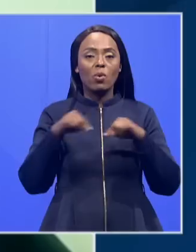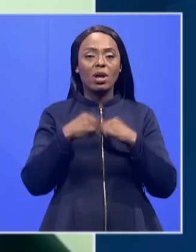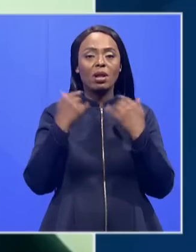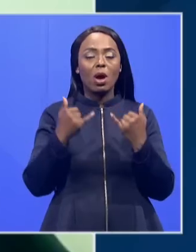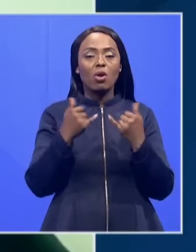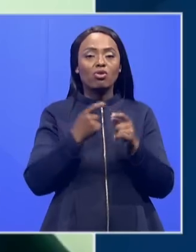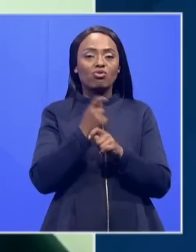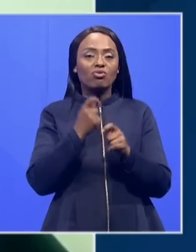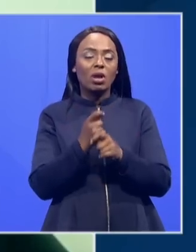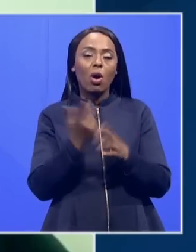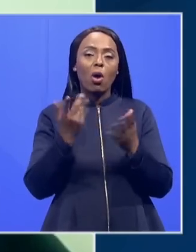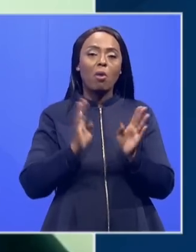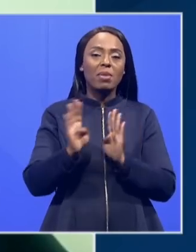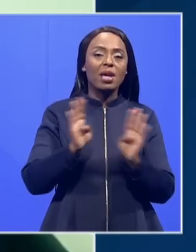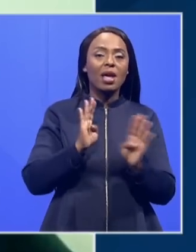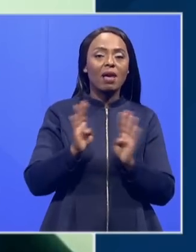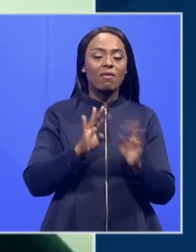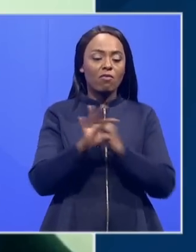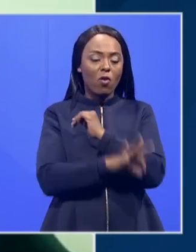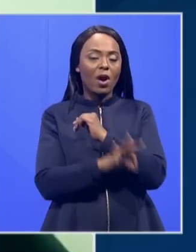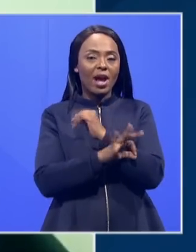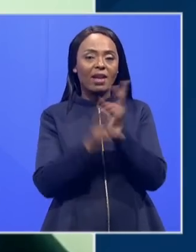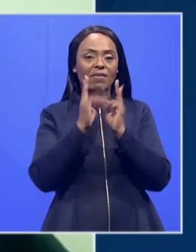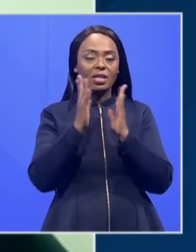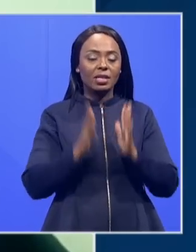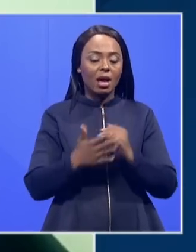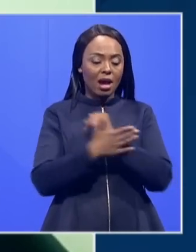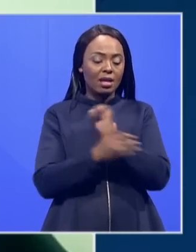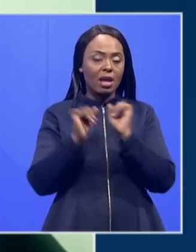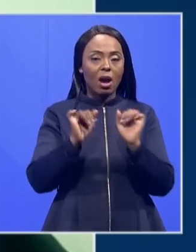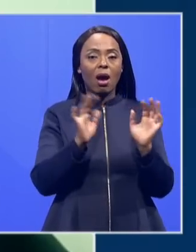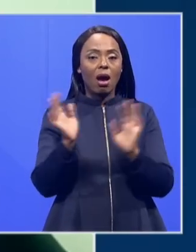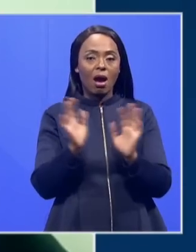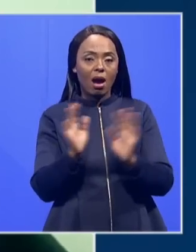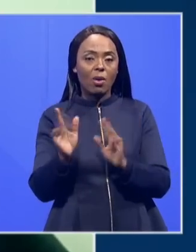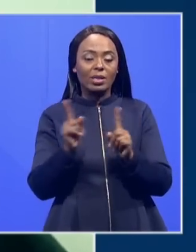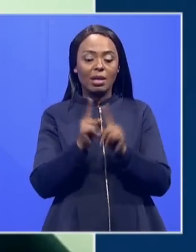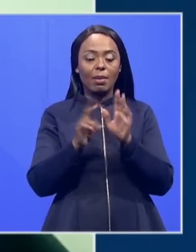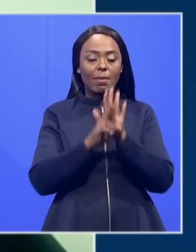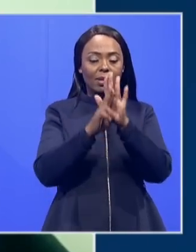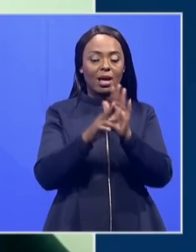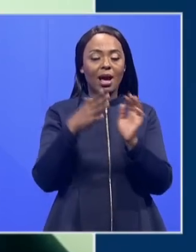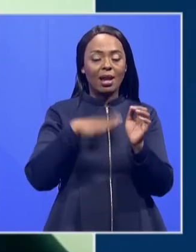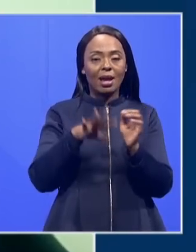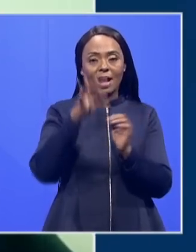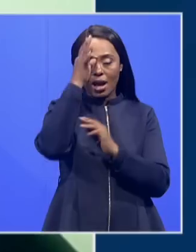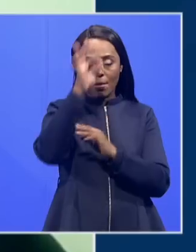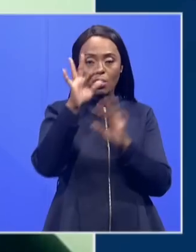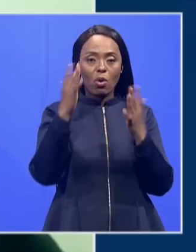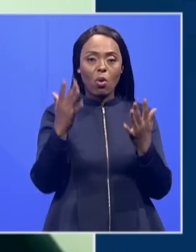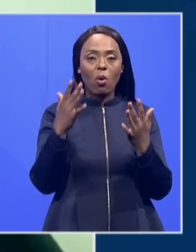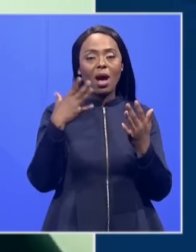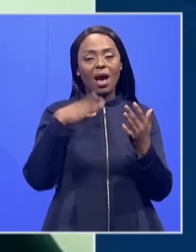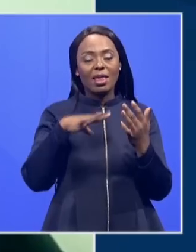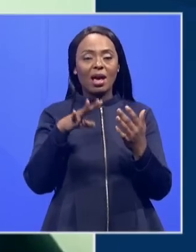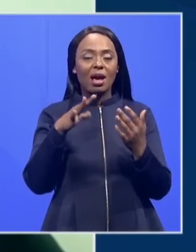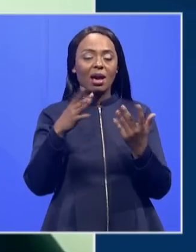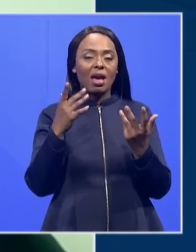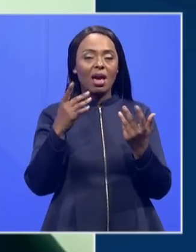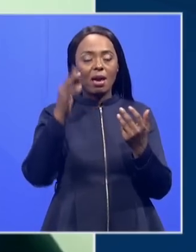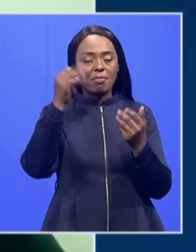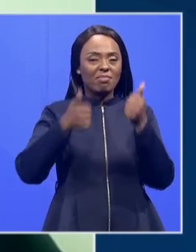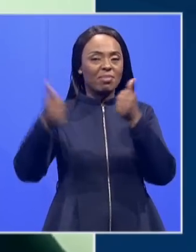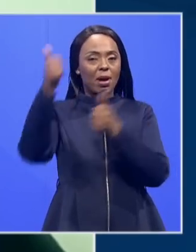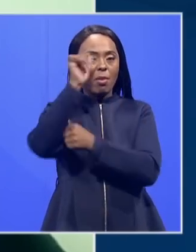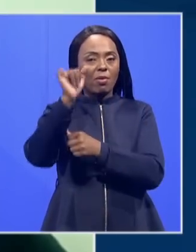treat foreign visitors into your country, especially that represent another government or another head of state. So this